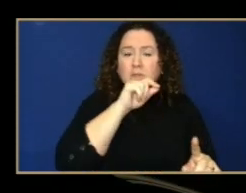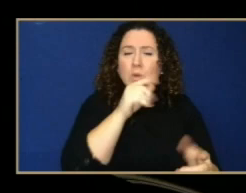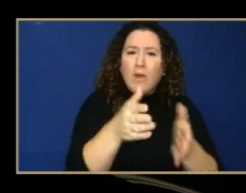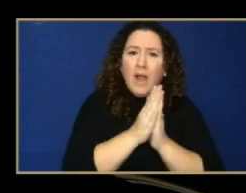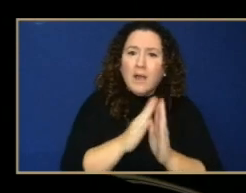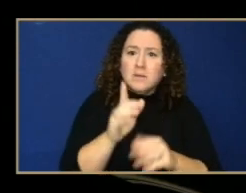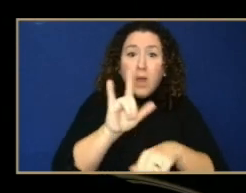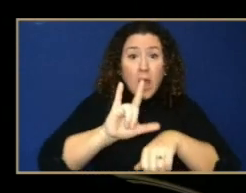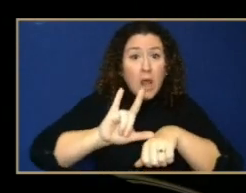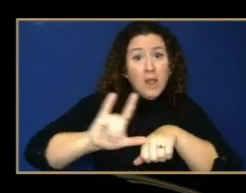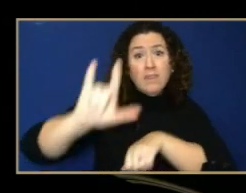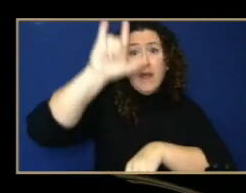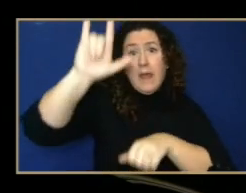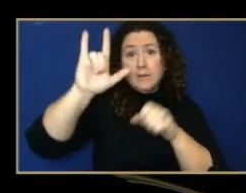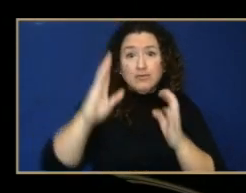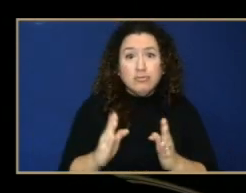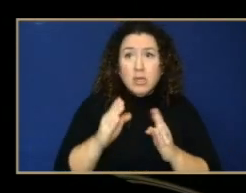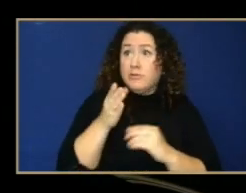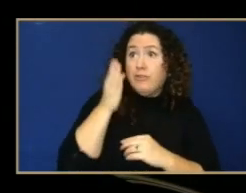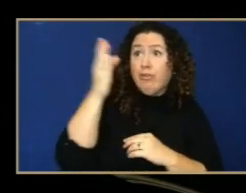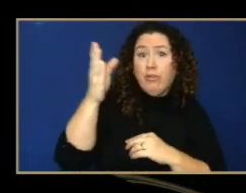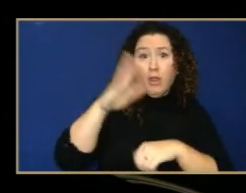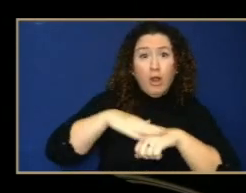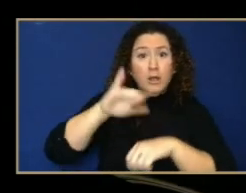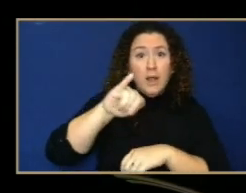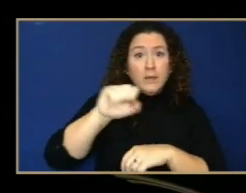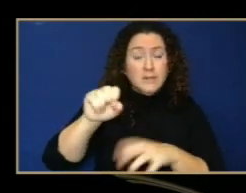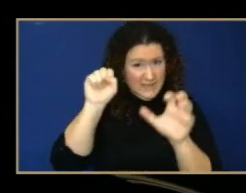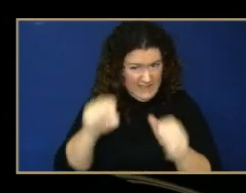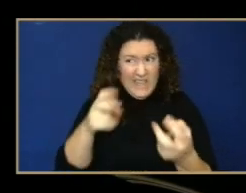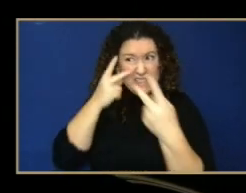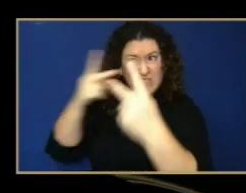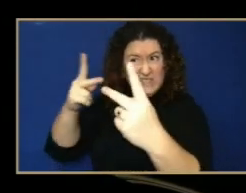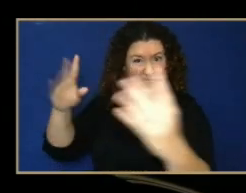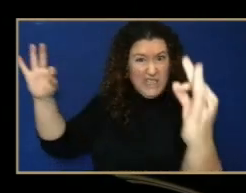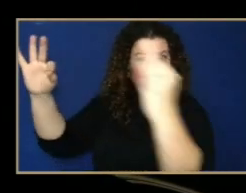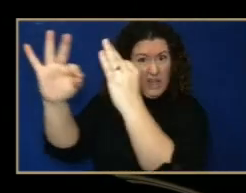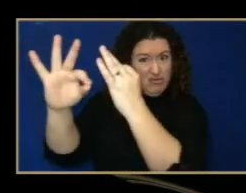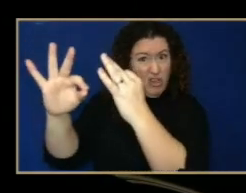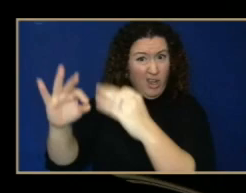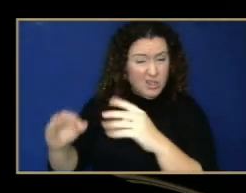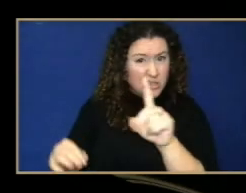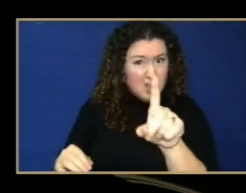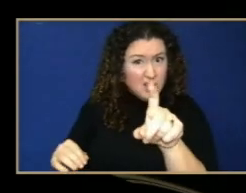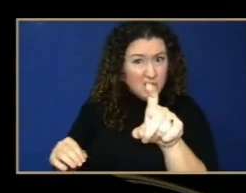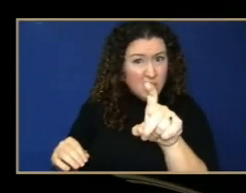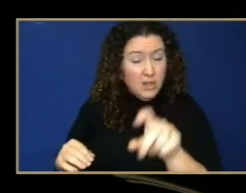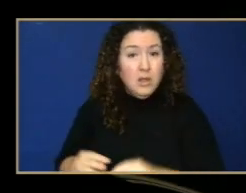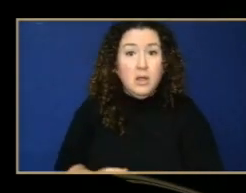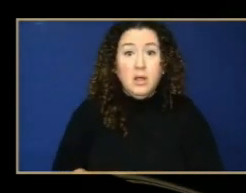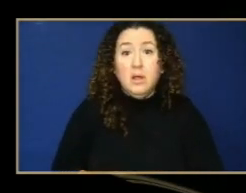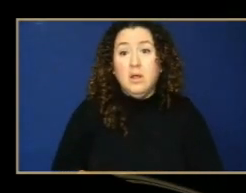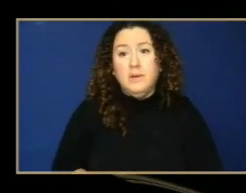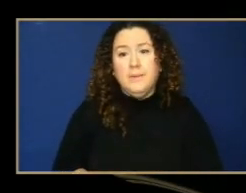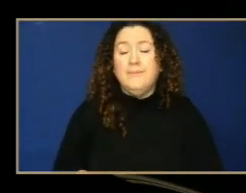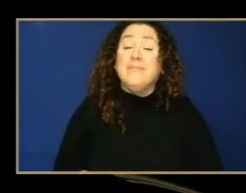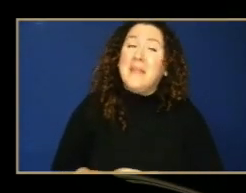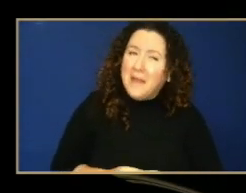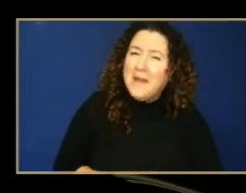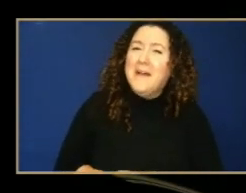astronauts should be able to see the conjunction. Yes, we'd have to verify that with the astronauts. It depends on exactly whether